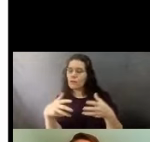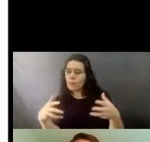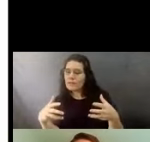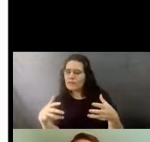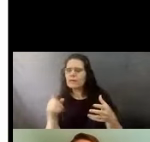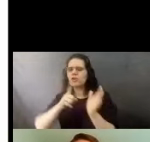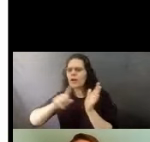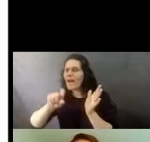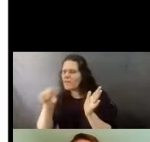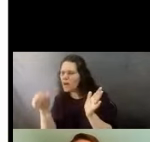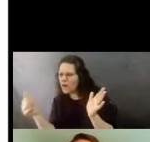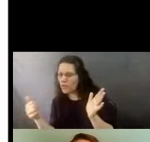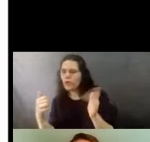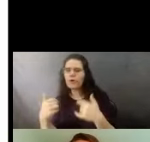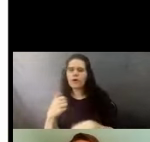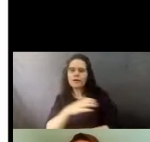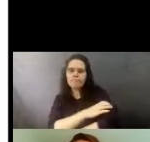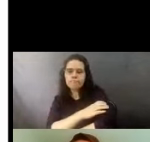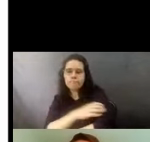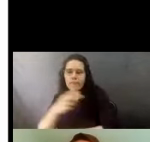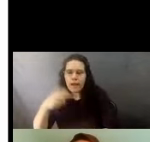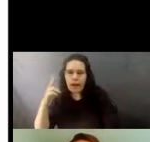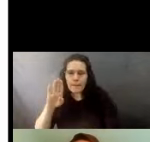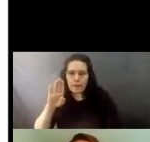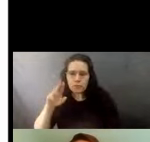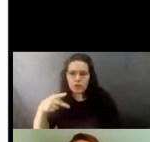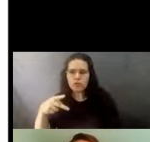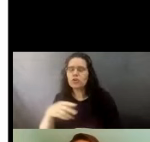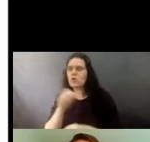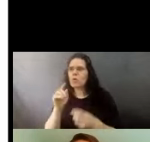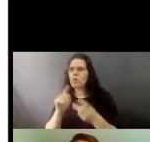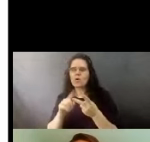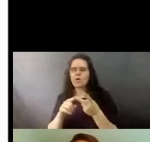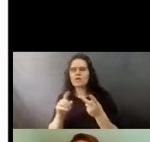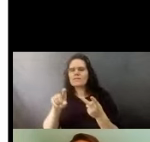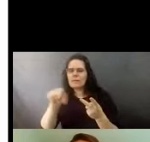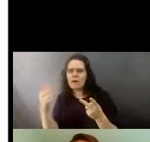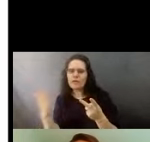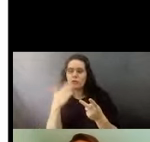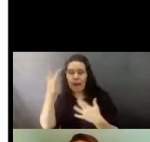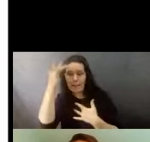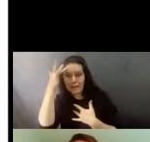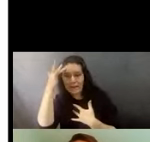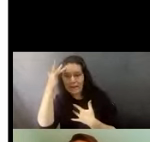hypertension, diabetes, something that's associated with obesity that we would want to point to give them qualifying protections.